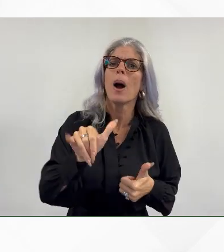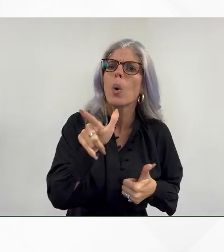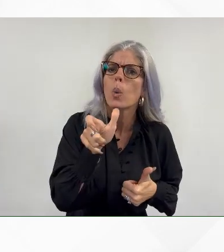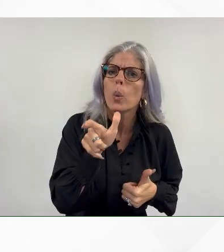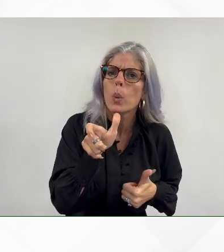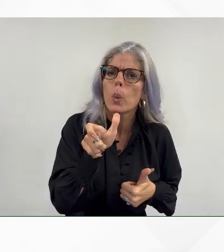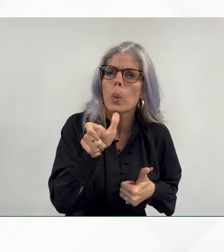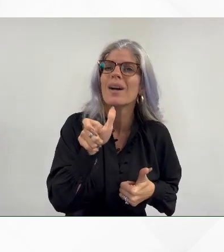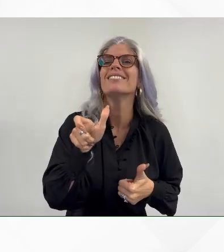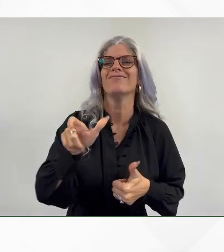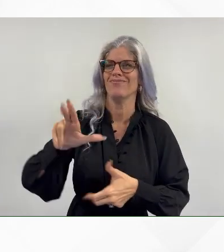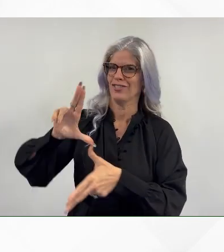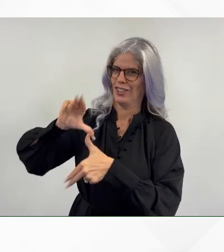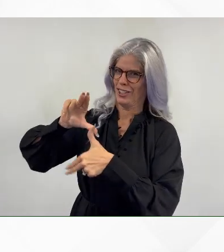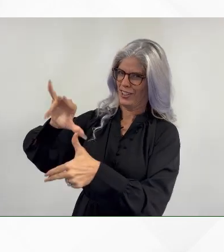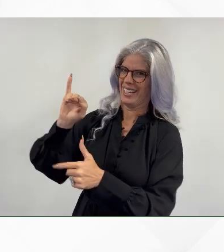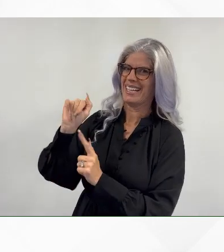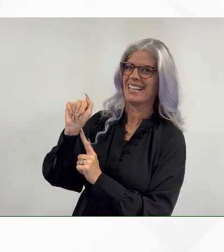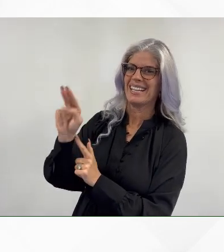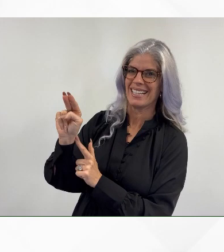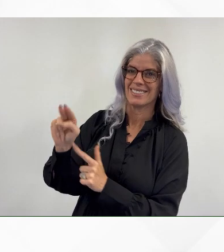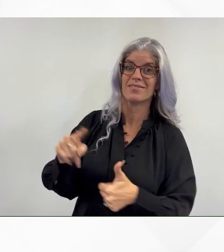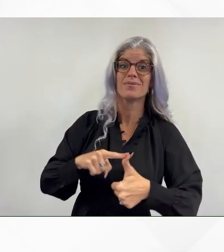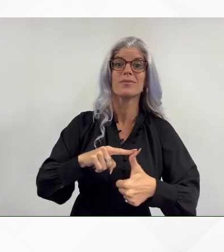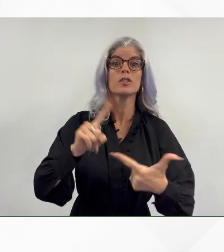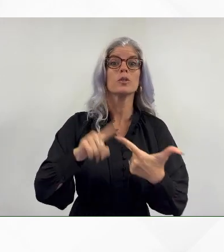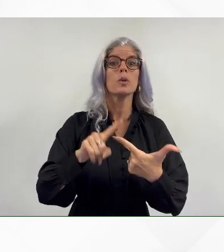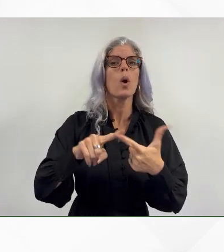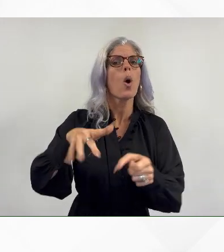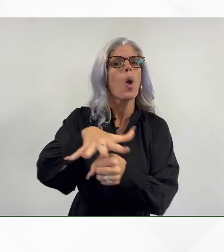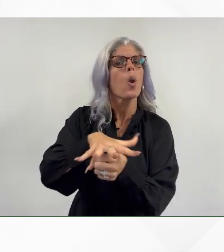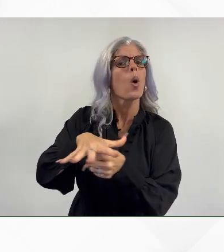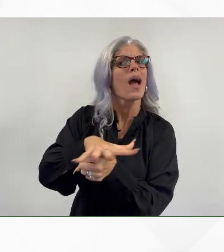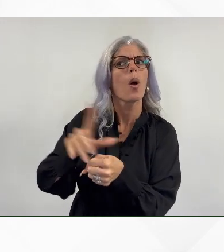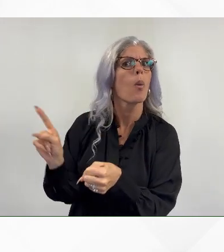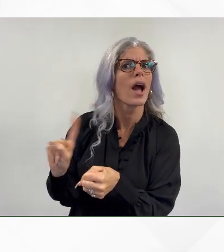Corps of Engineers or the Federal Highway Administration.